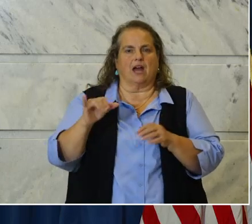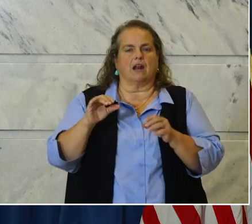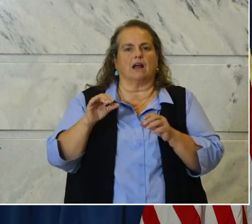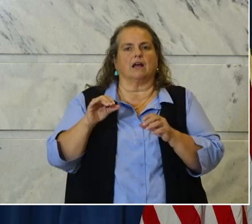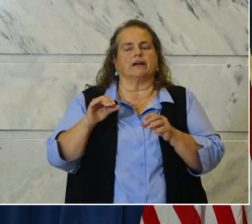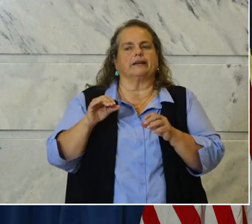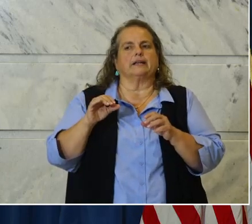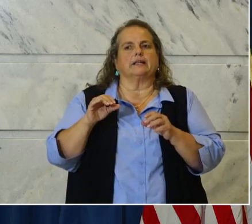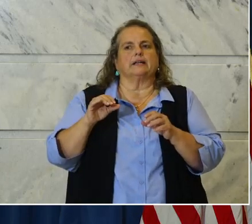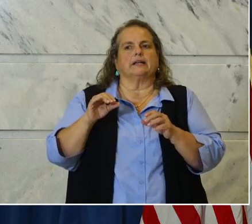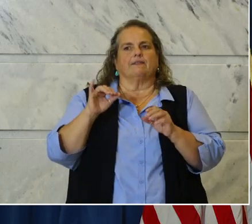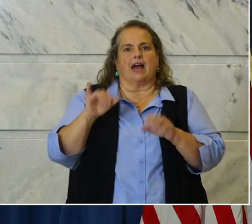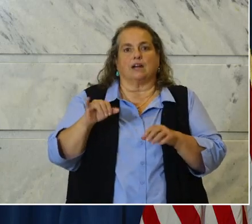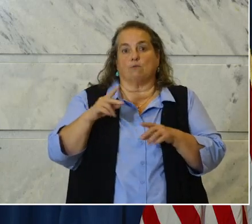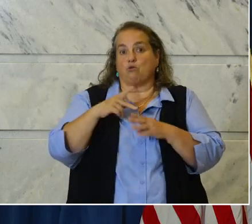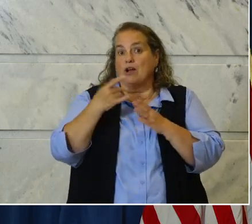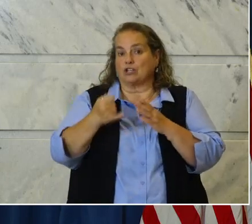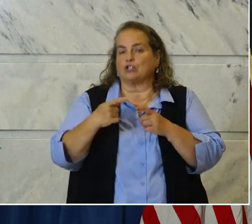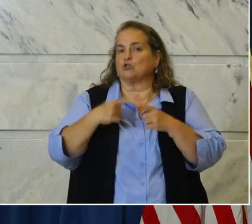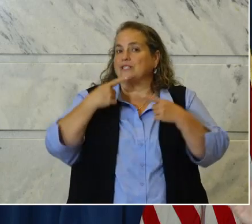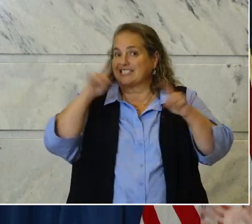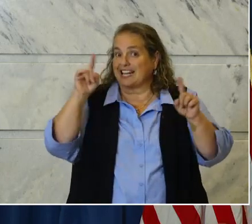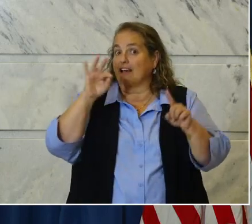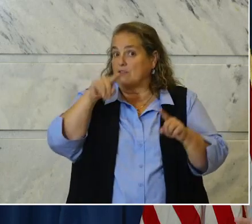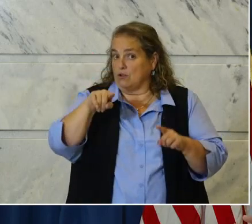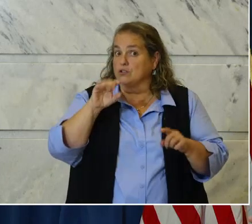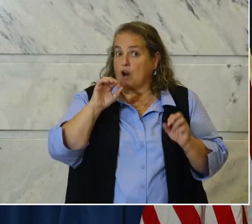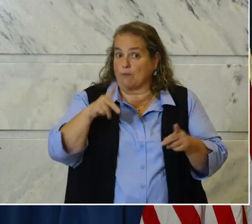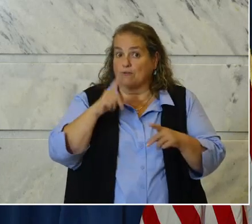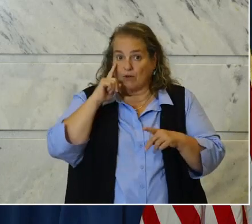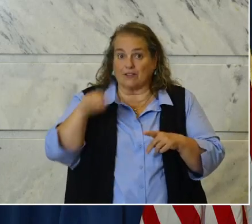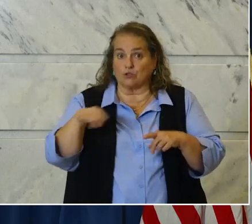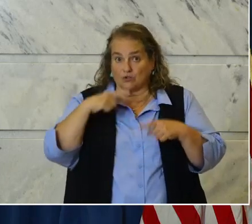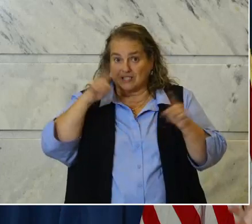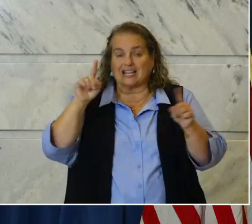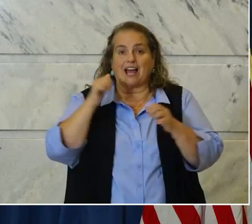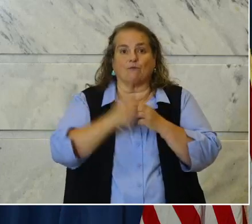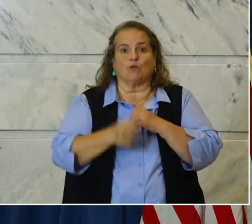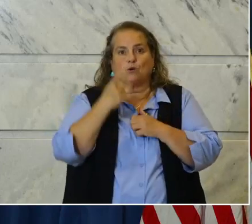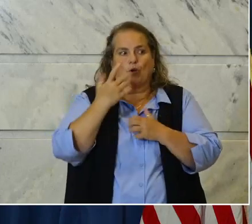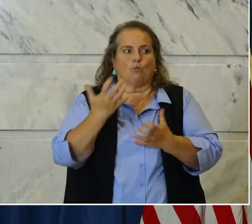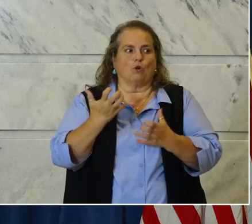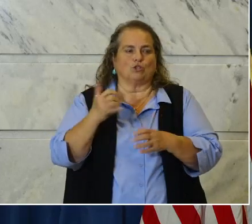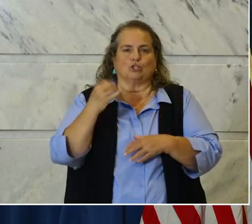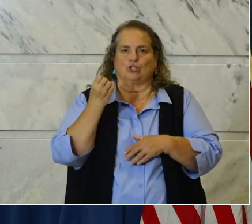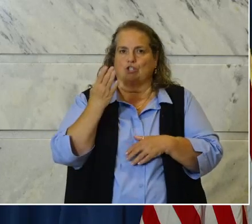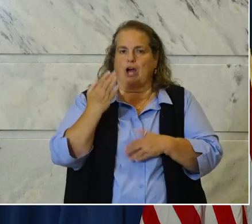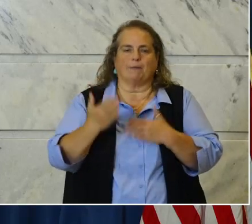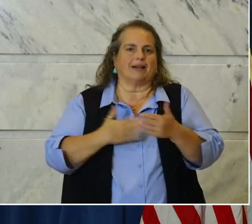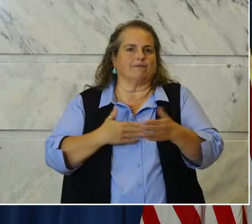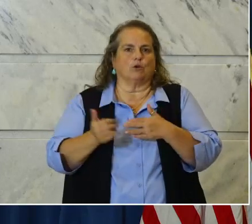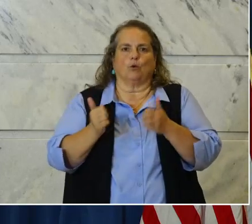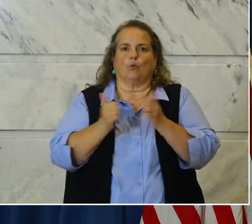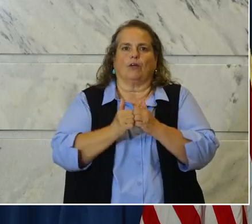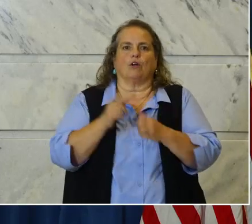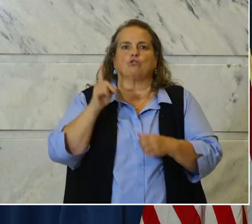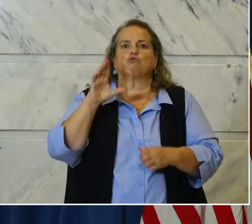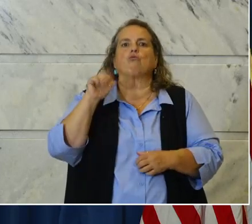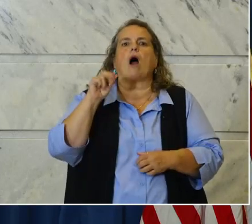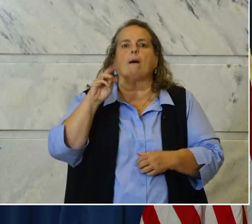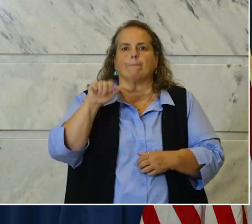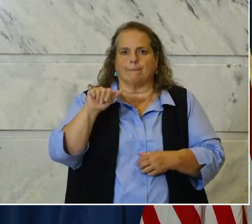succeed. If there's a chance for it to succeed, everybody wants the jobs, even with the drama and the rest that